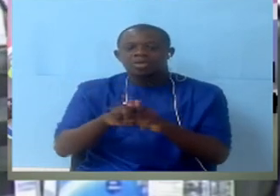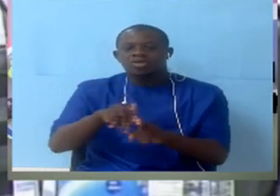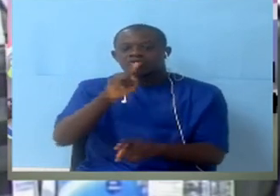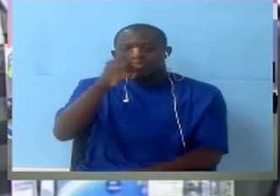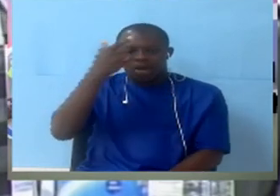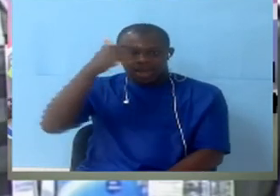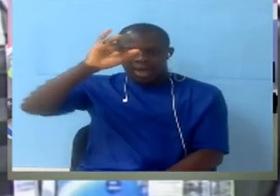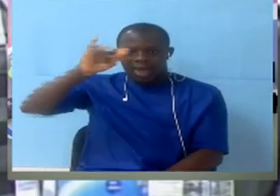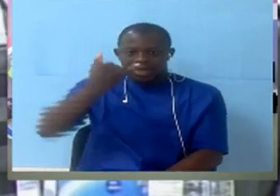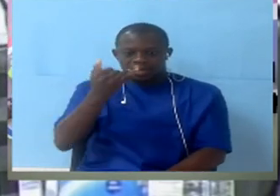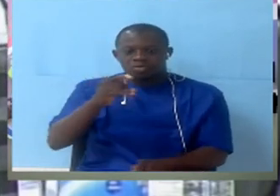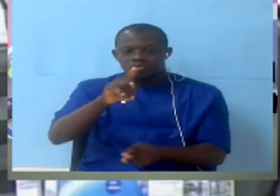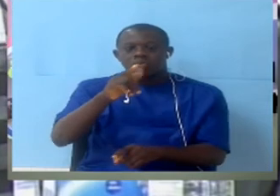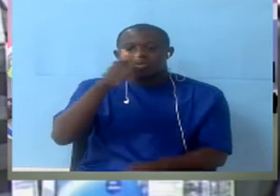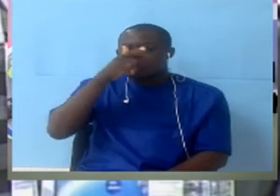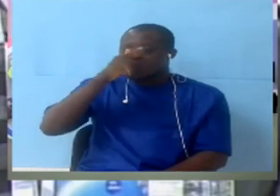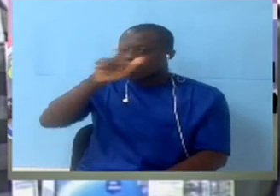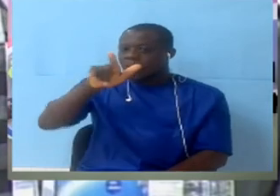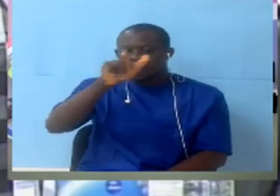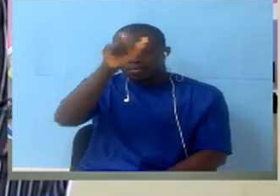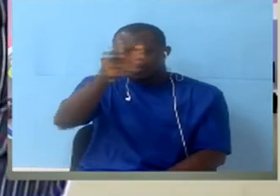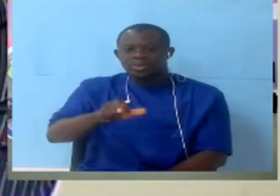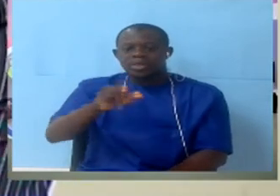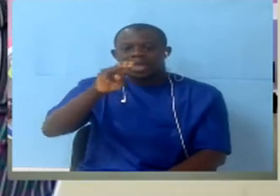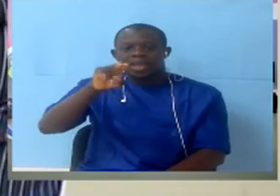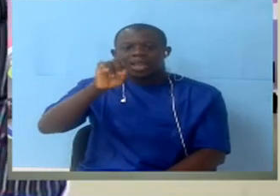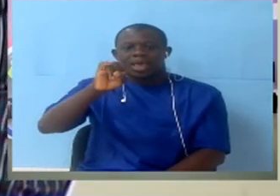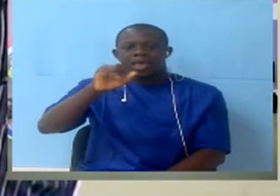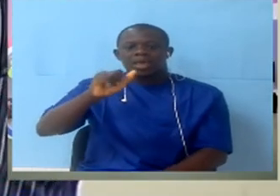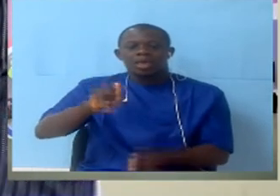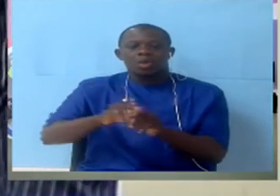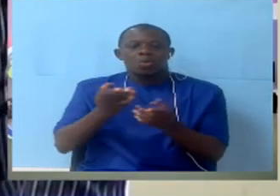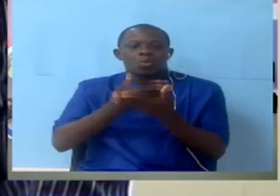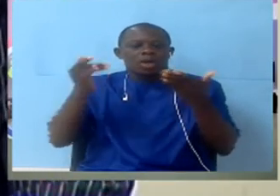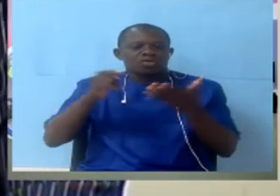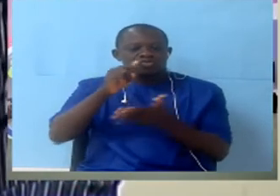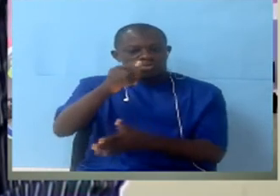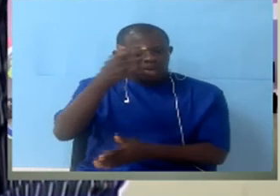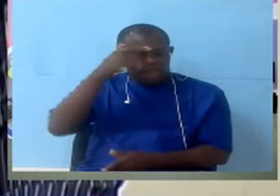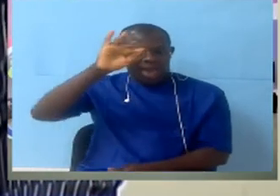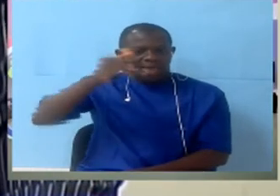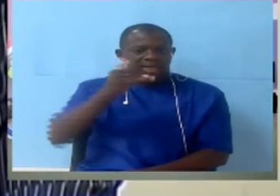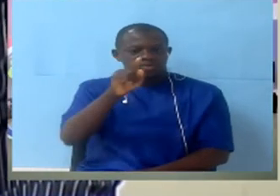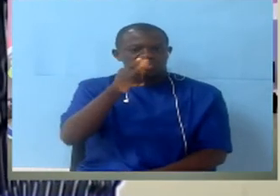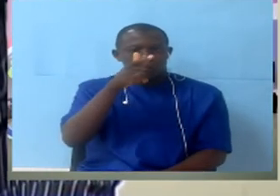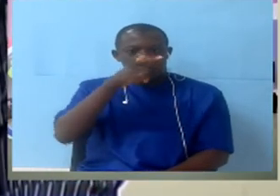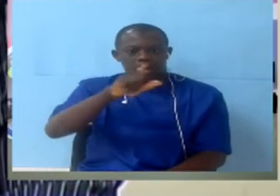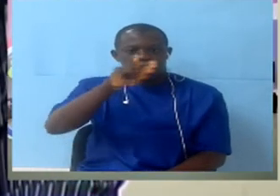one of the lucky persons at the NIA. Why do you agree that you are one of the lucky people?